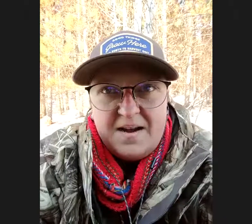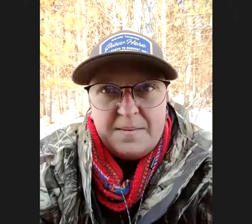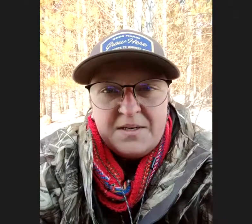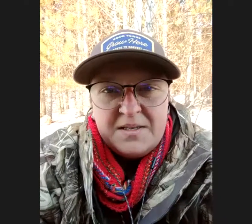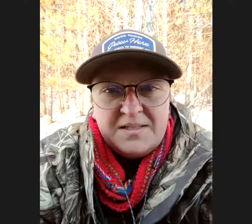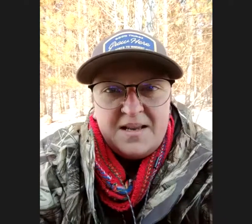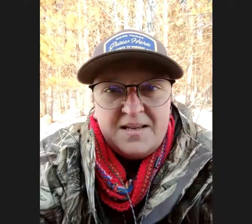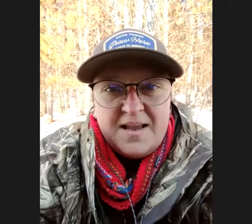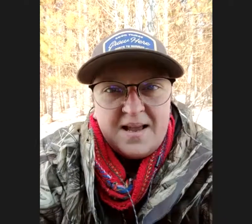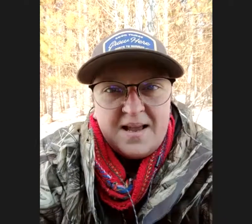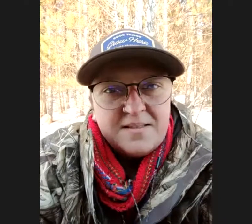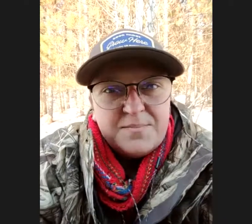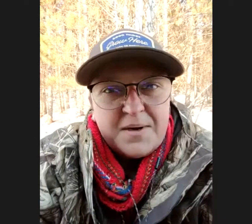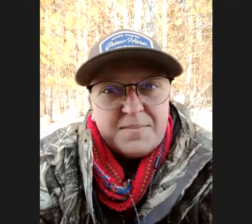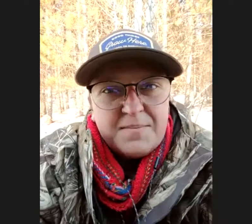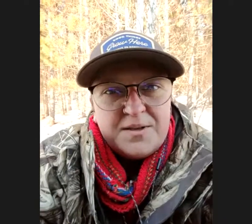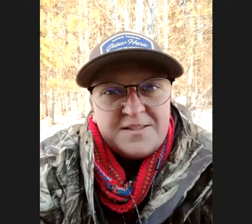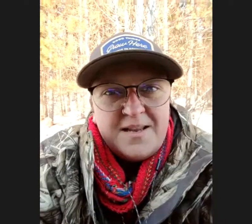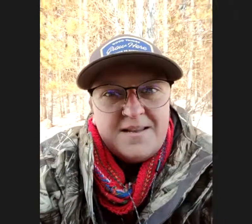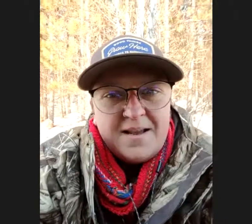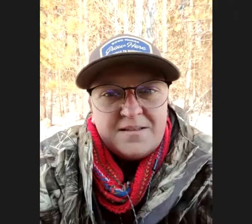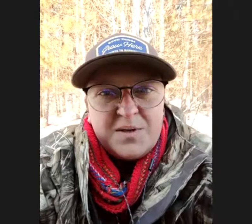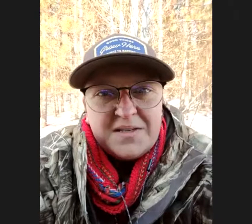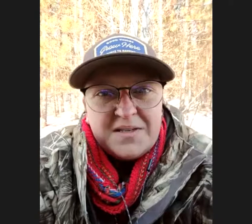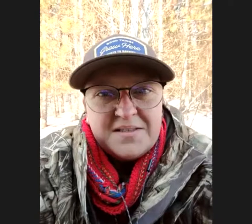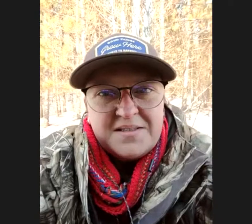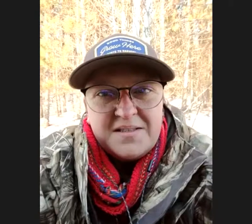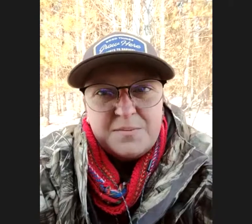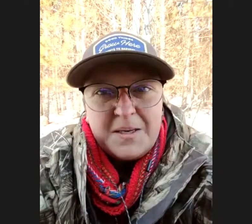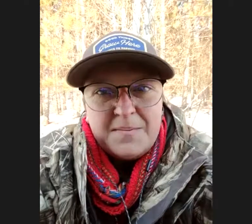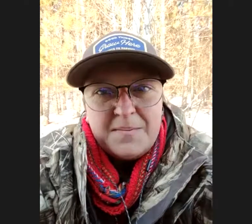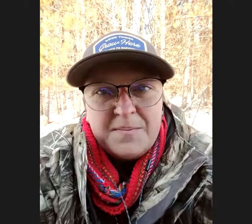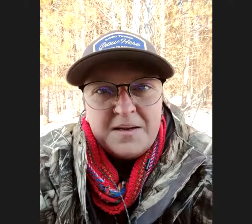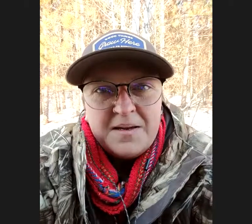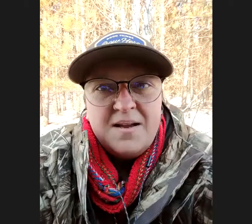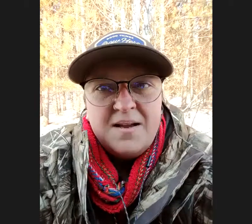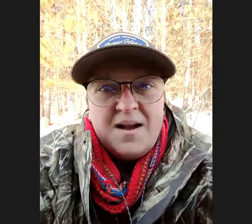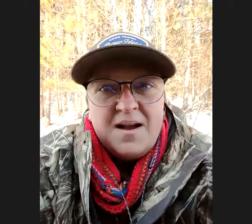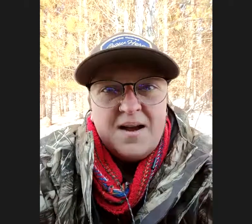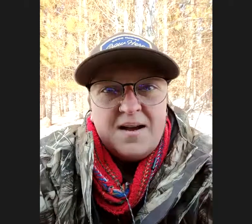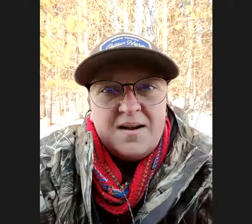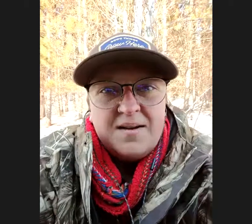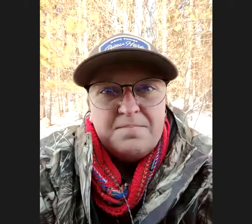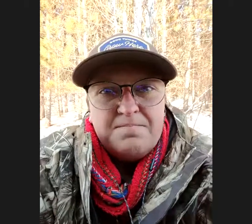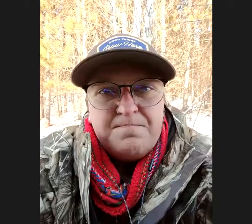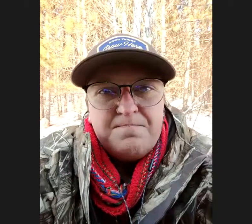I'm going to say yes, but I'm going to say yes because it's becoming,